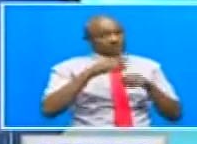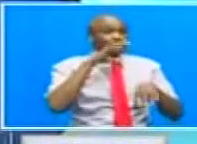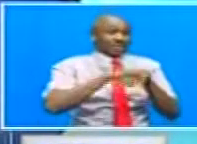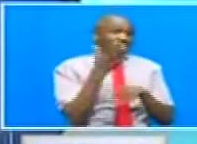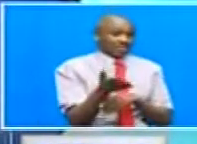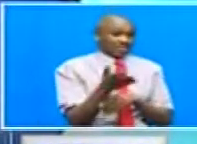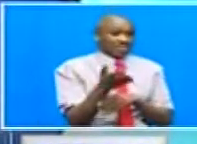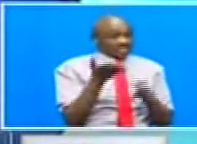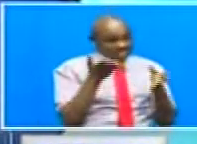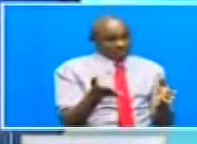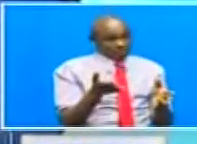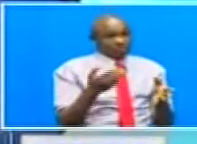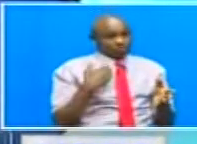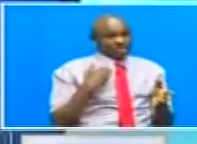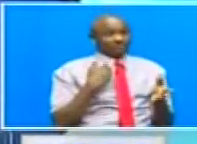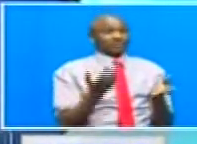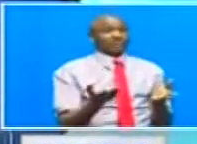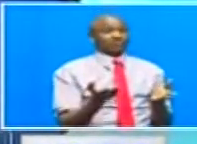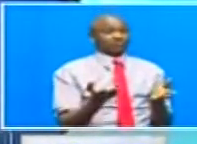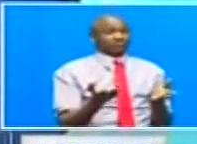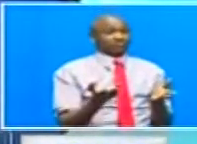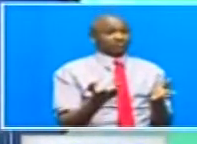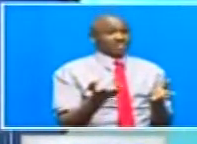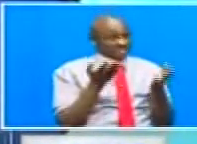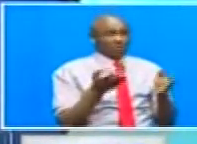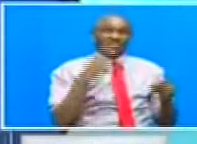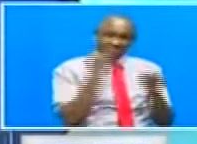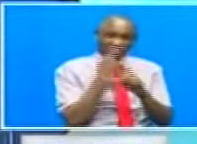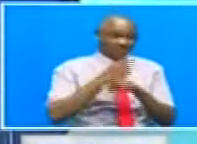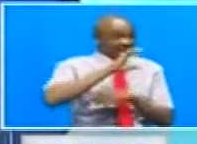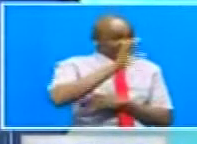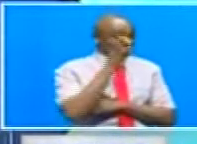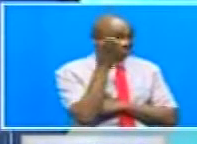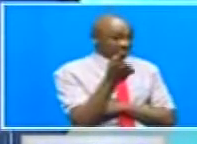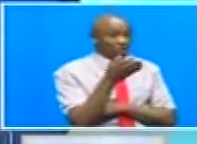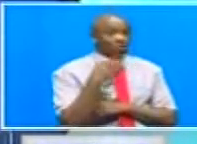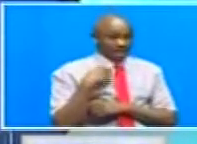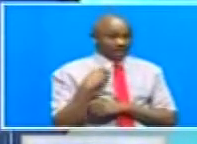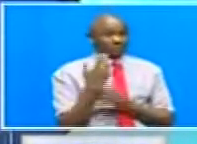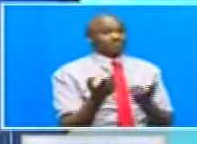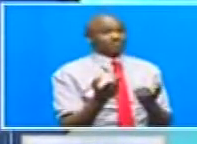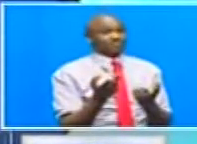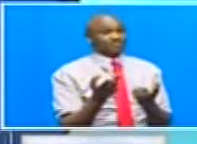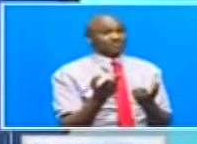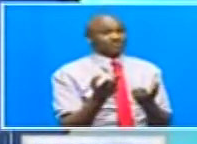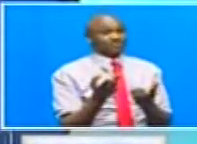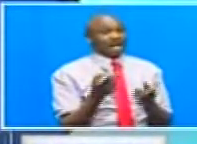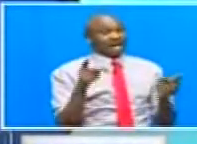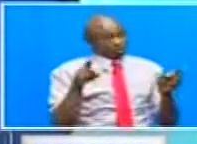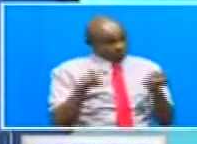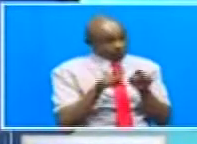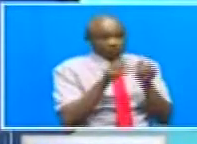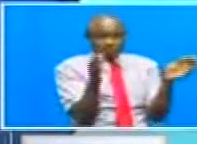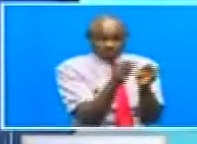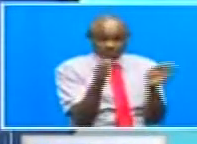that. That's what our land management boards are doing right now, and in every county, at both headquarters and in smaller towns,